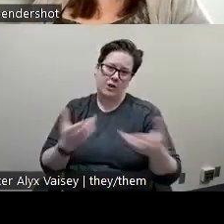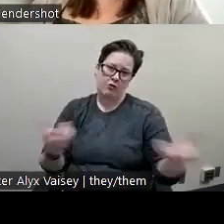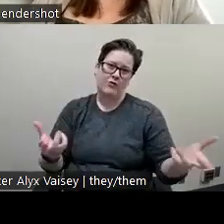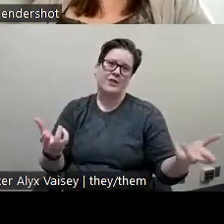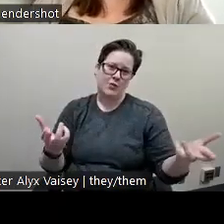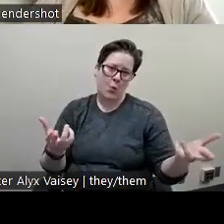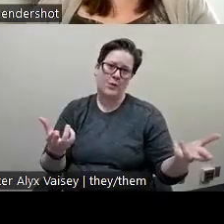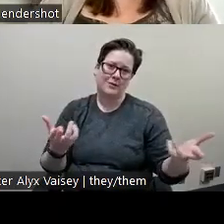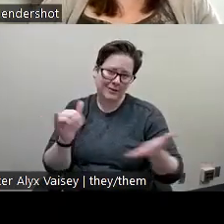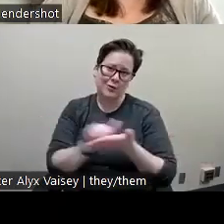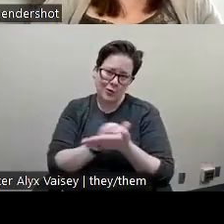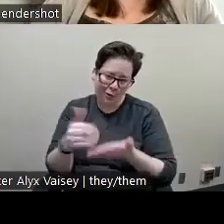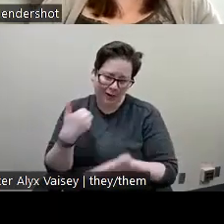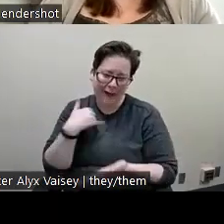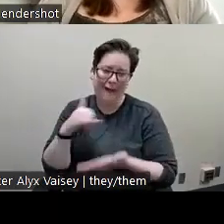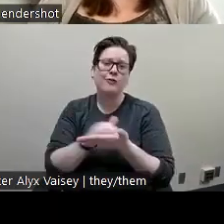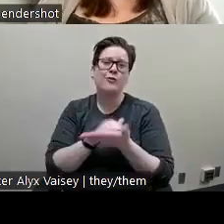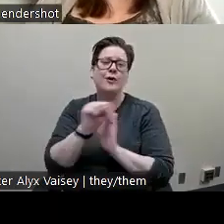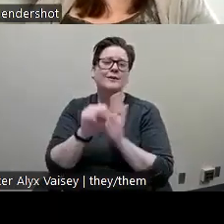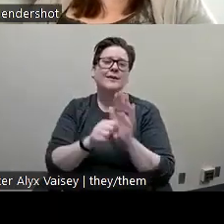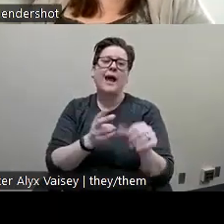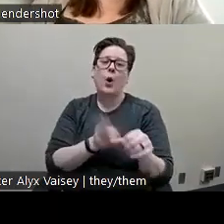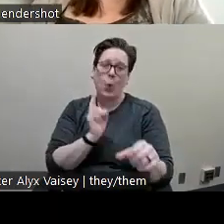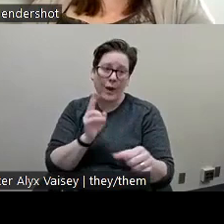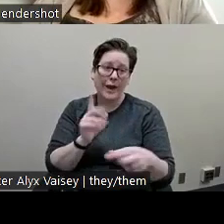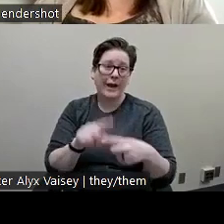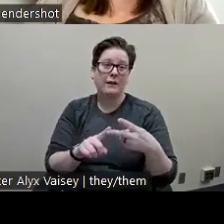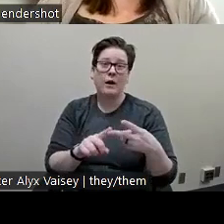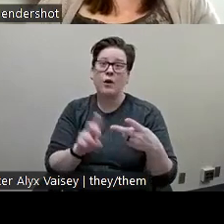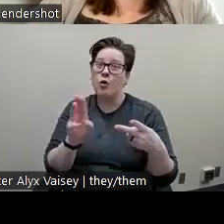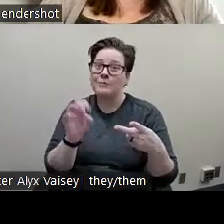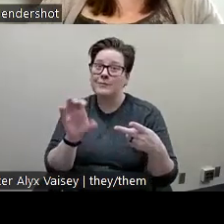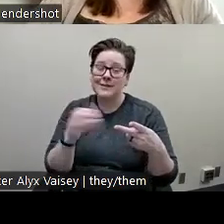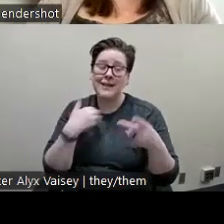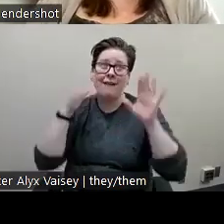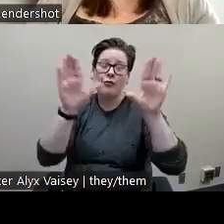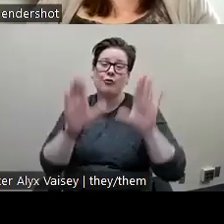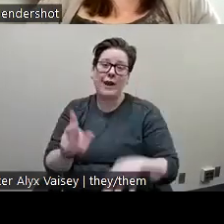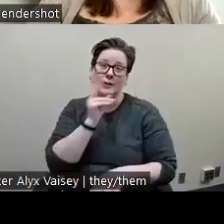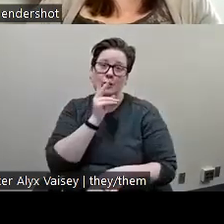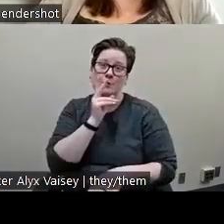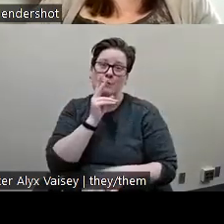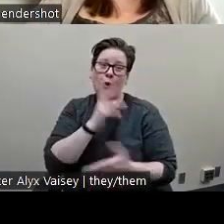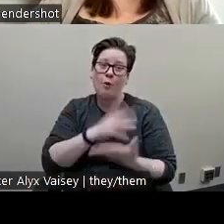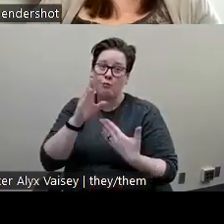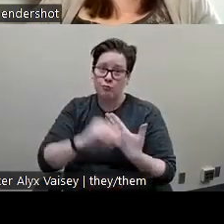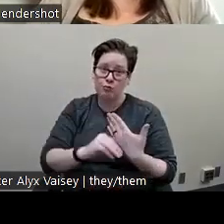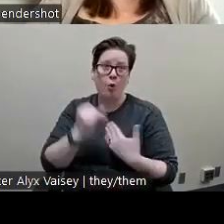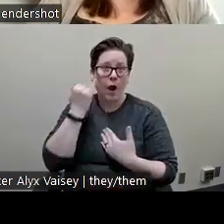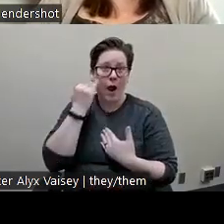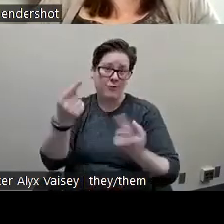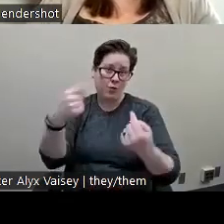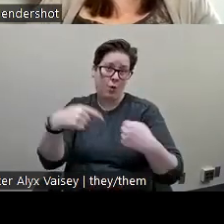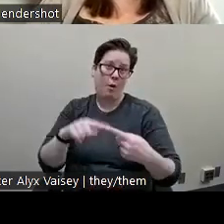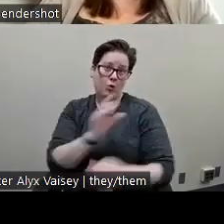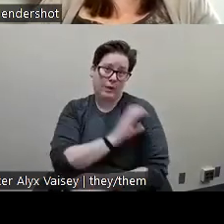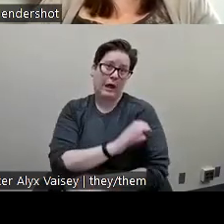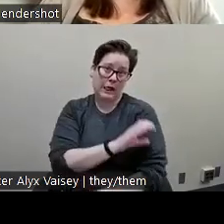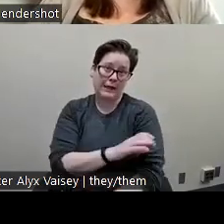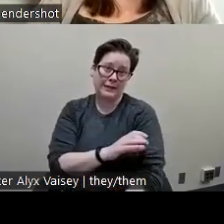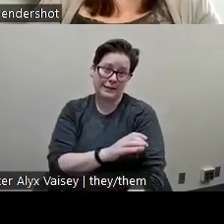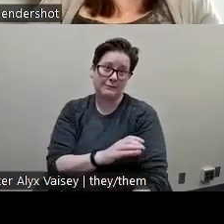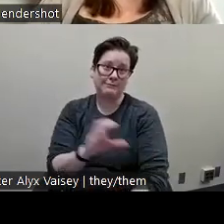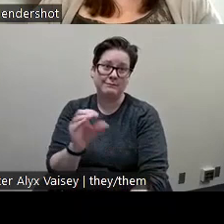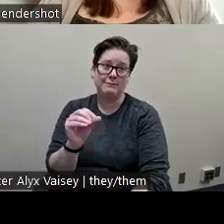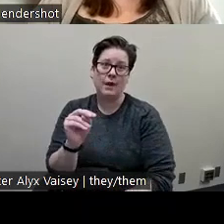area. We have the New York State Quits Line. We also have a great smoking cessation clinic for anyone seen in our clinic. The